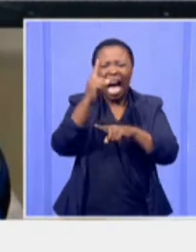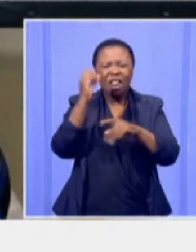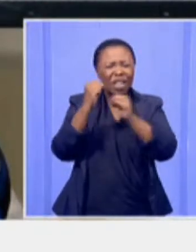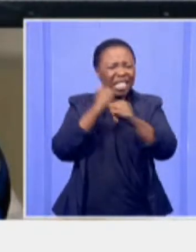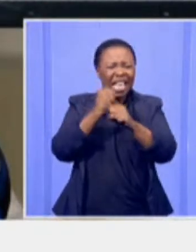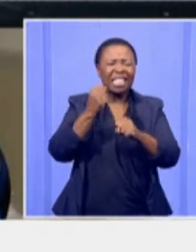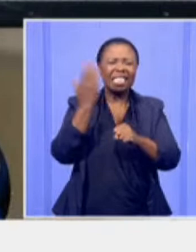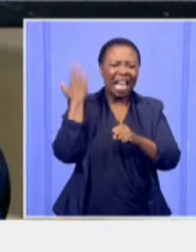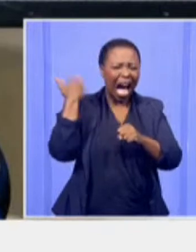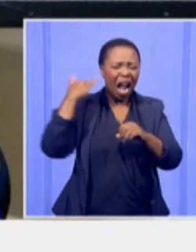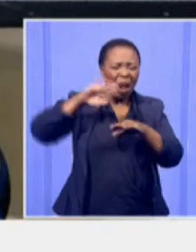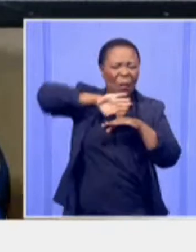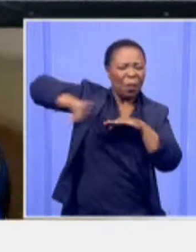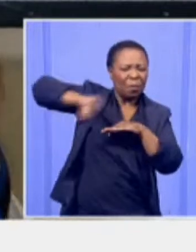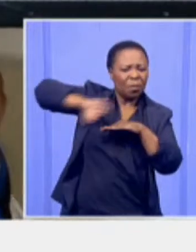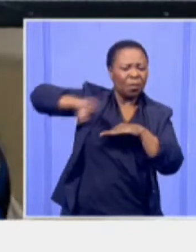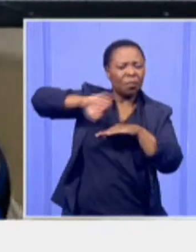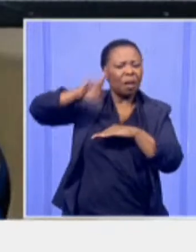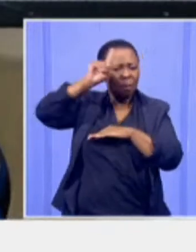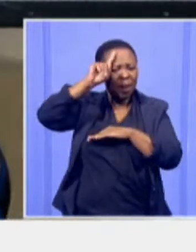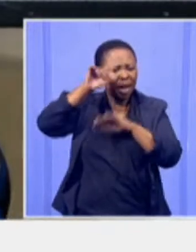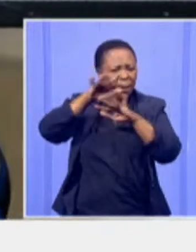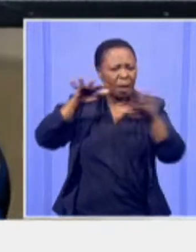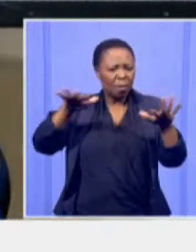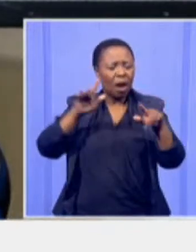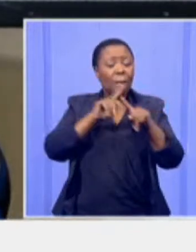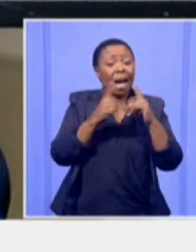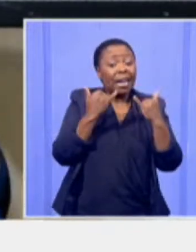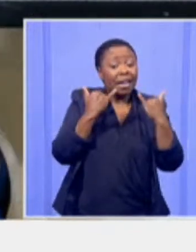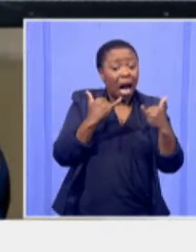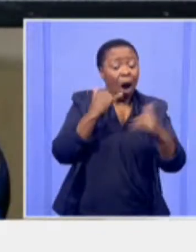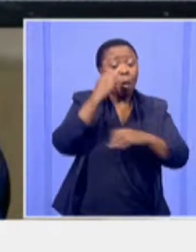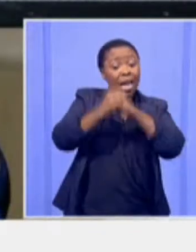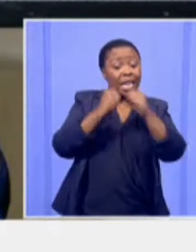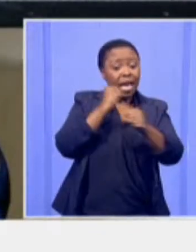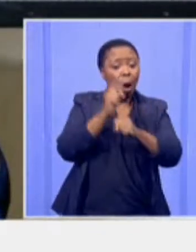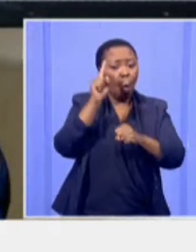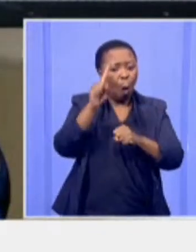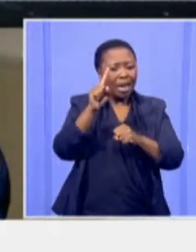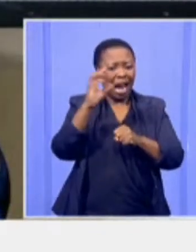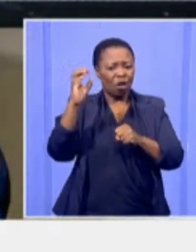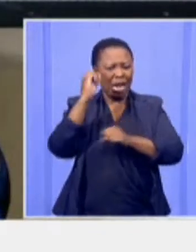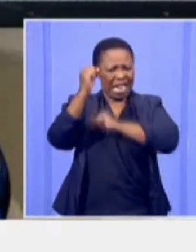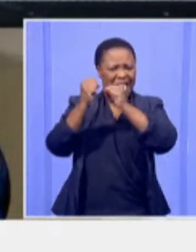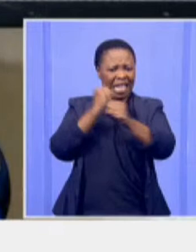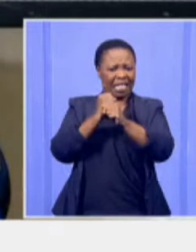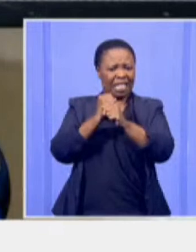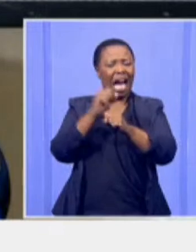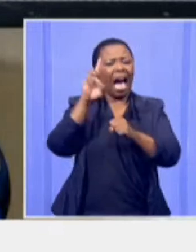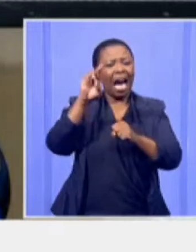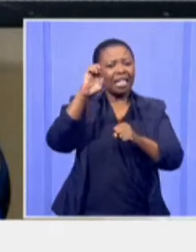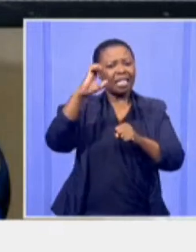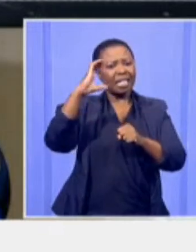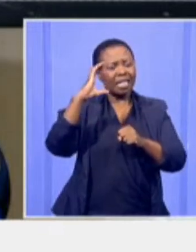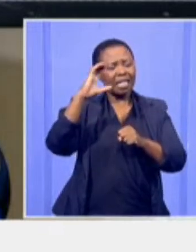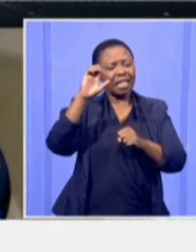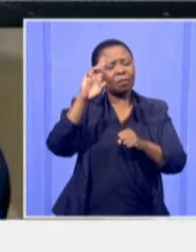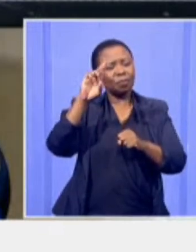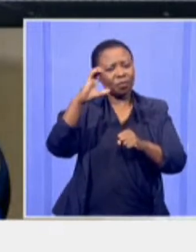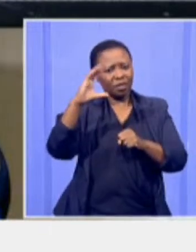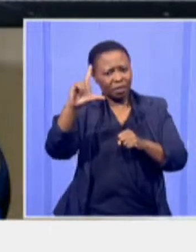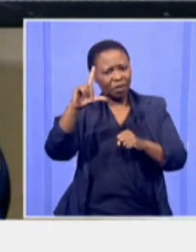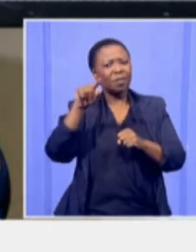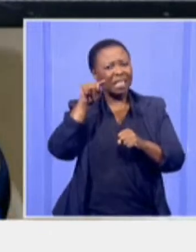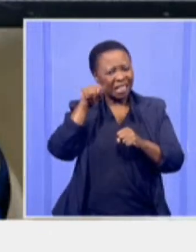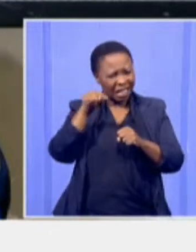now Wits has turned 101 years. As an SRC, we have said, this is a century of inclusion.